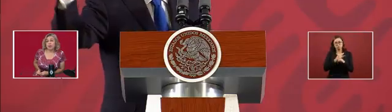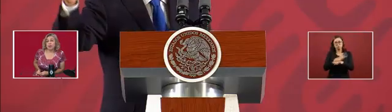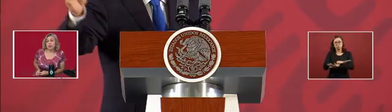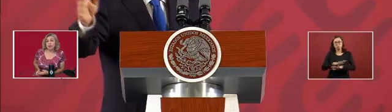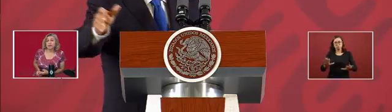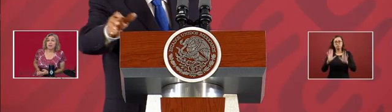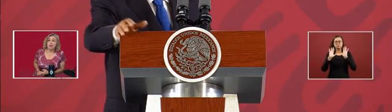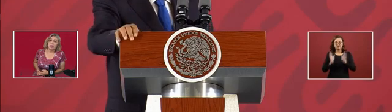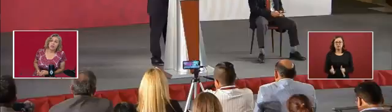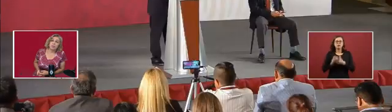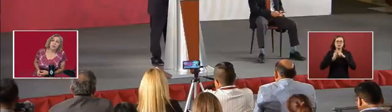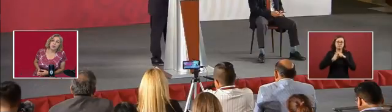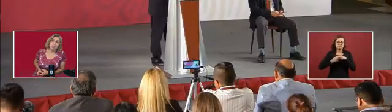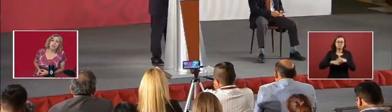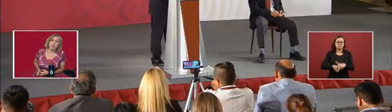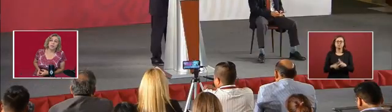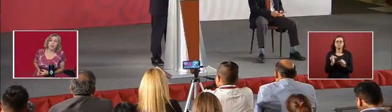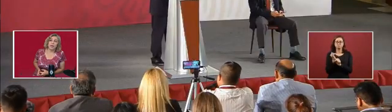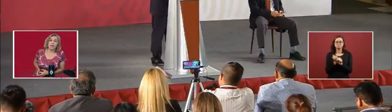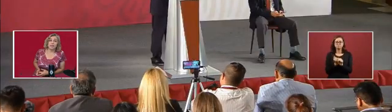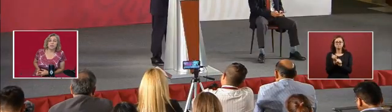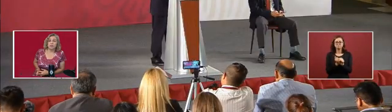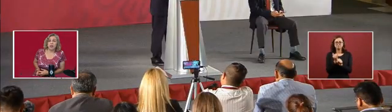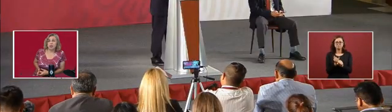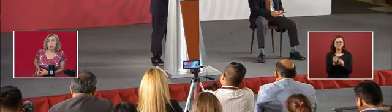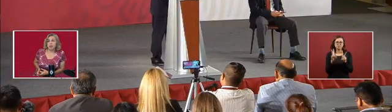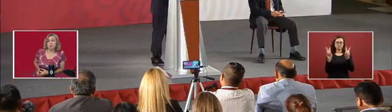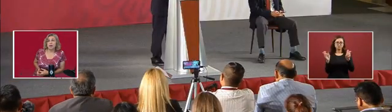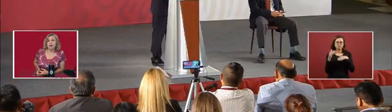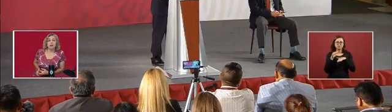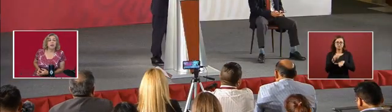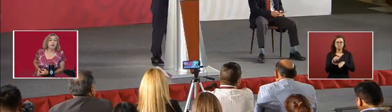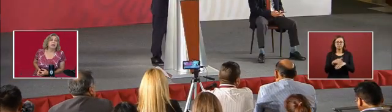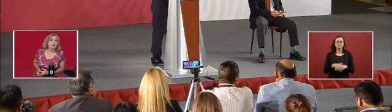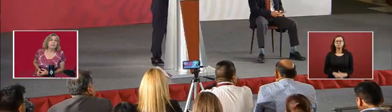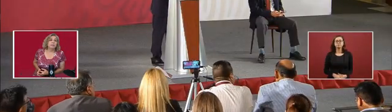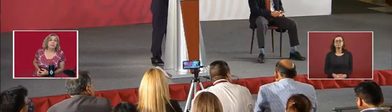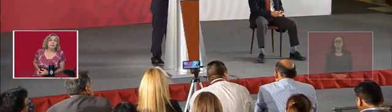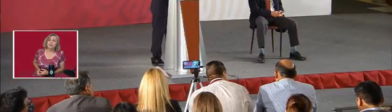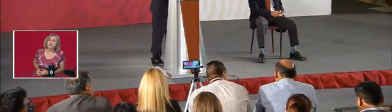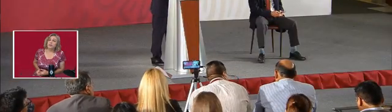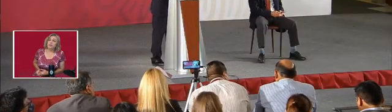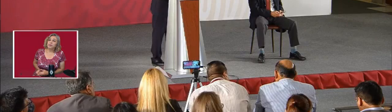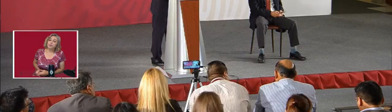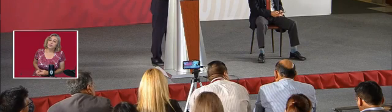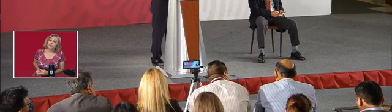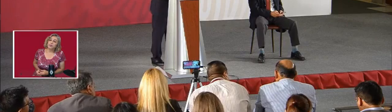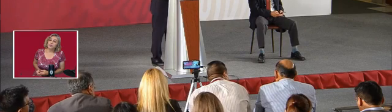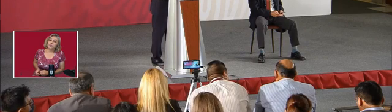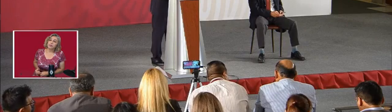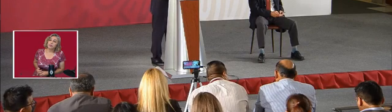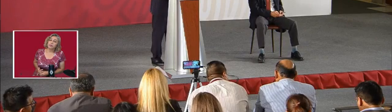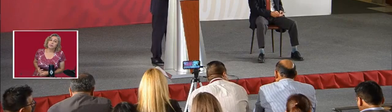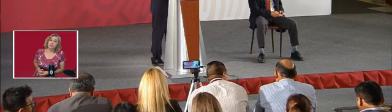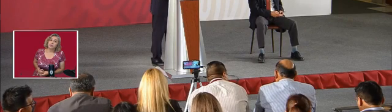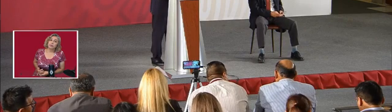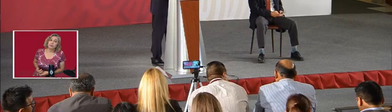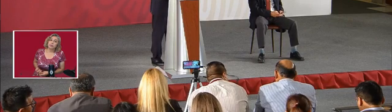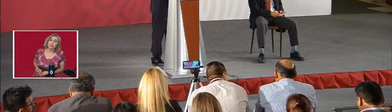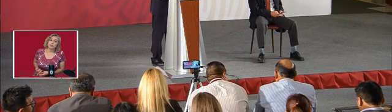ask international organizations, anti-corruption organizations of the United Nations, like maybe